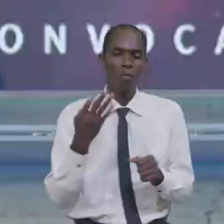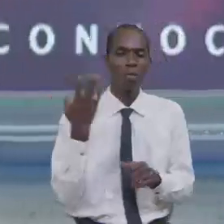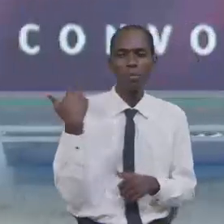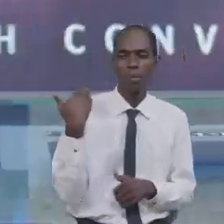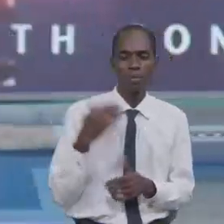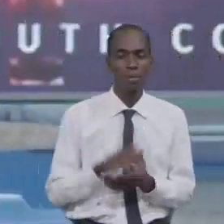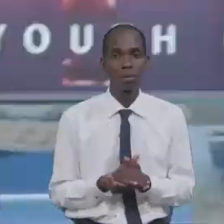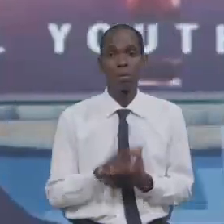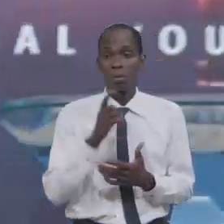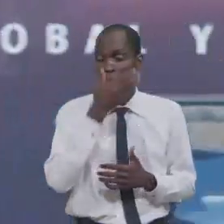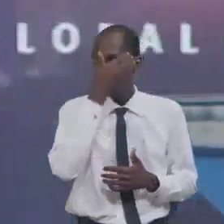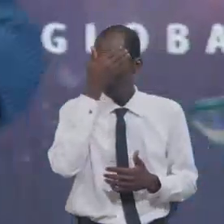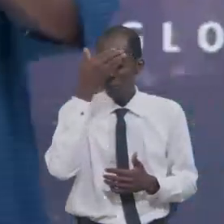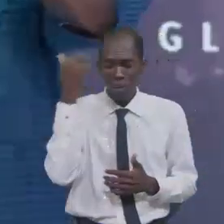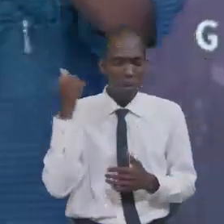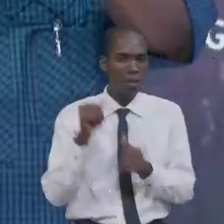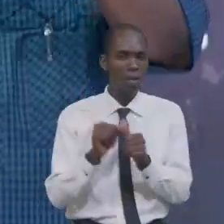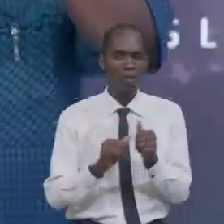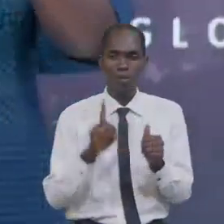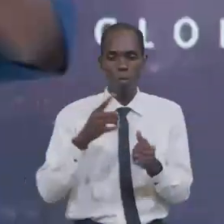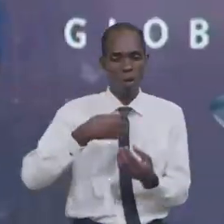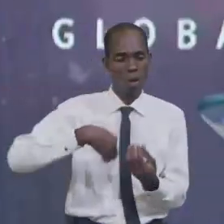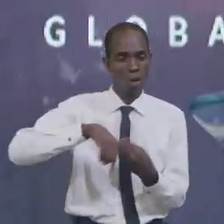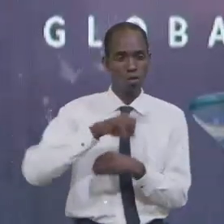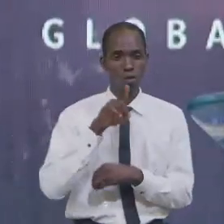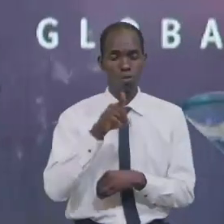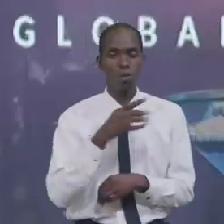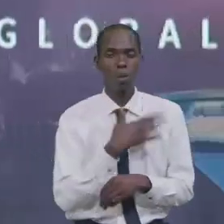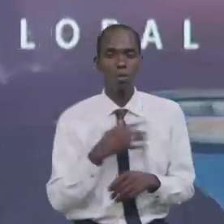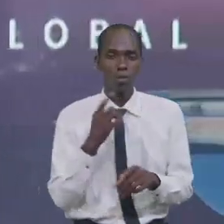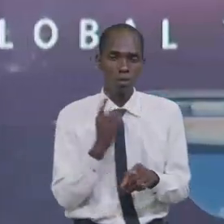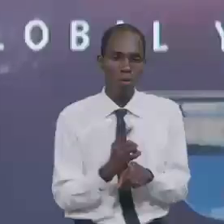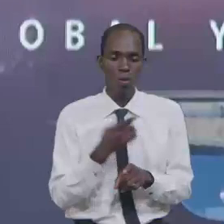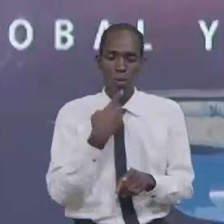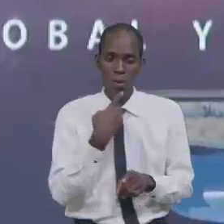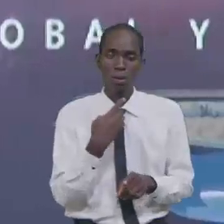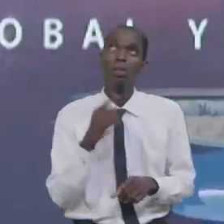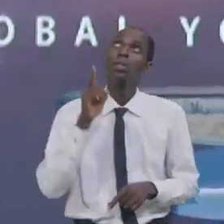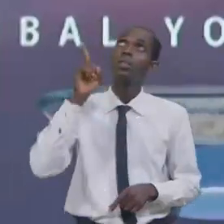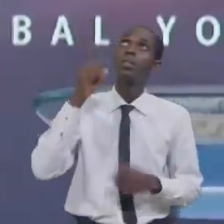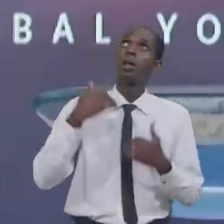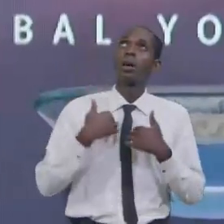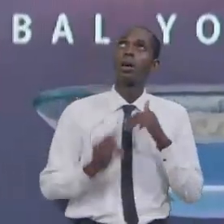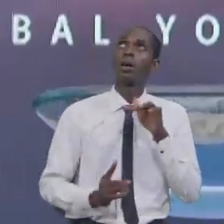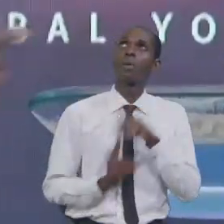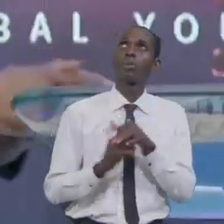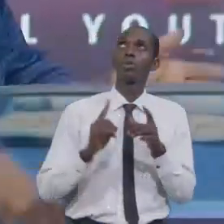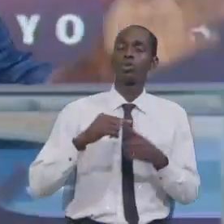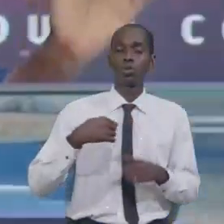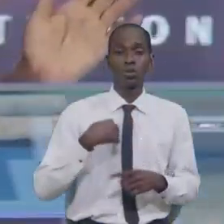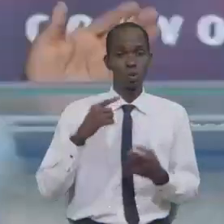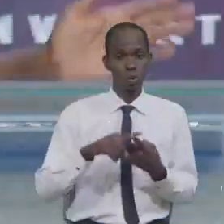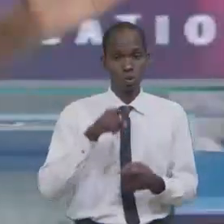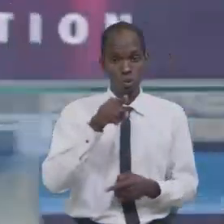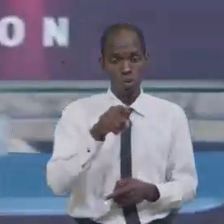You forget everyone around. And you say, he has appeared unto me, unto thee. Then he says,